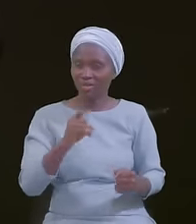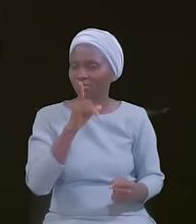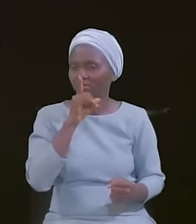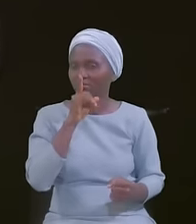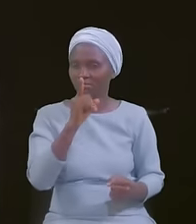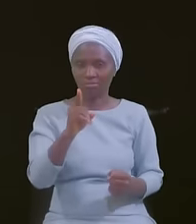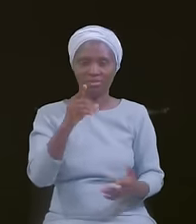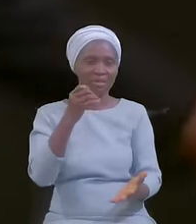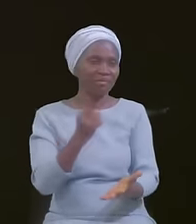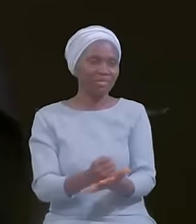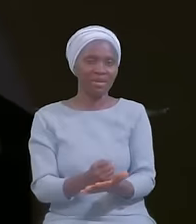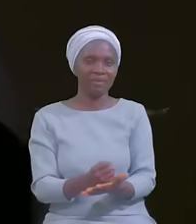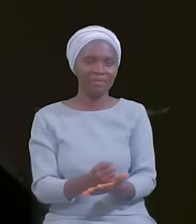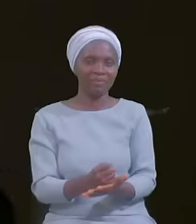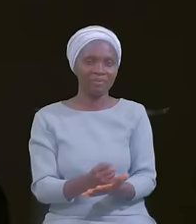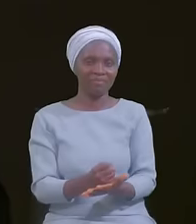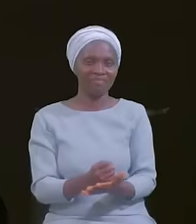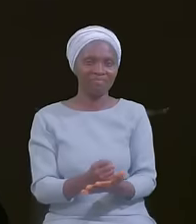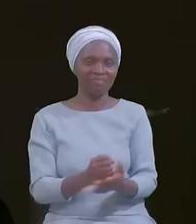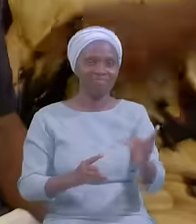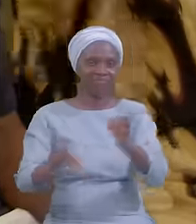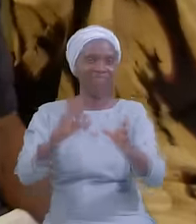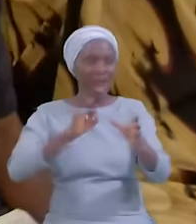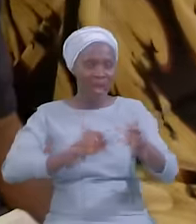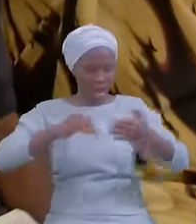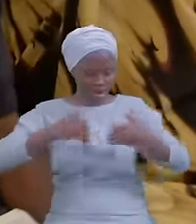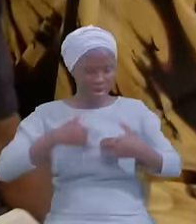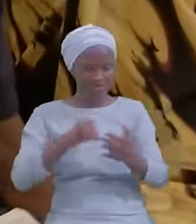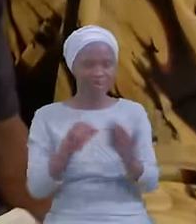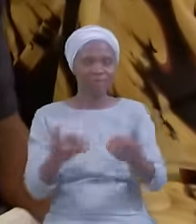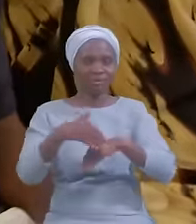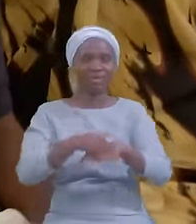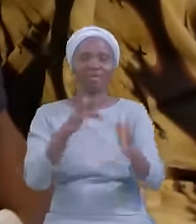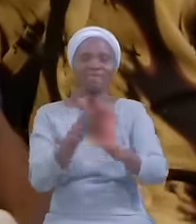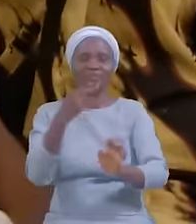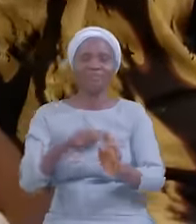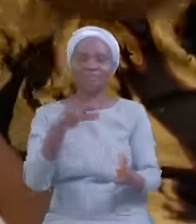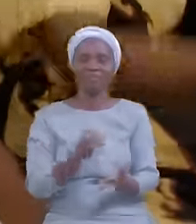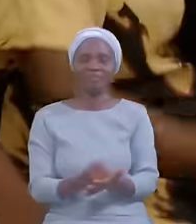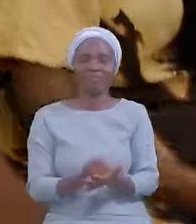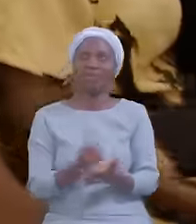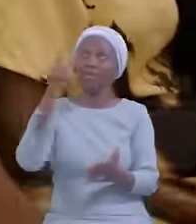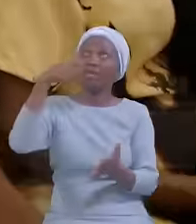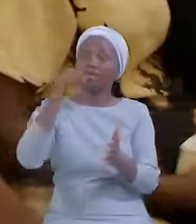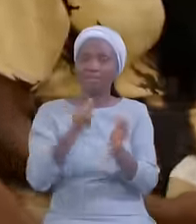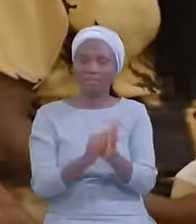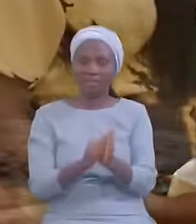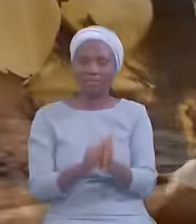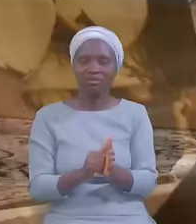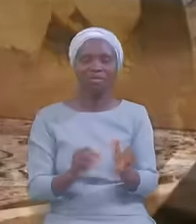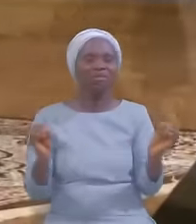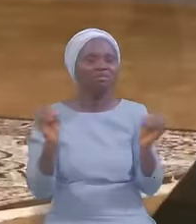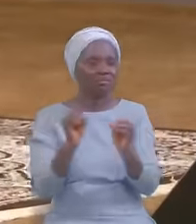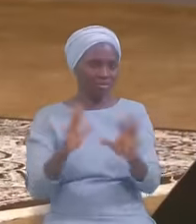guaranteed. I have it tonight. It says, and there is nothing too